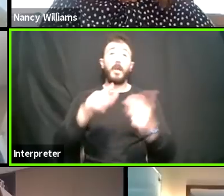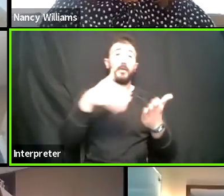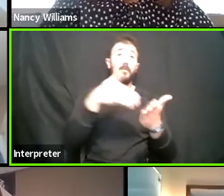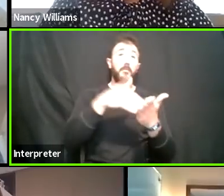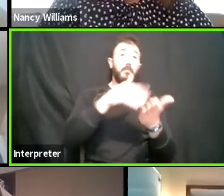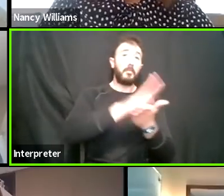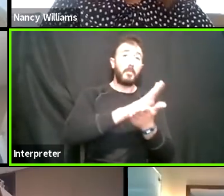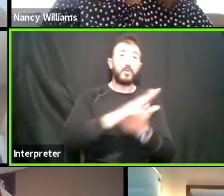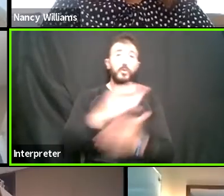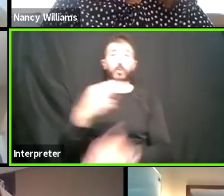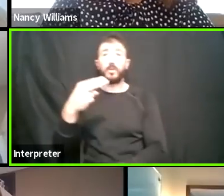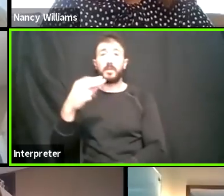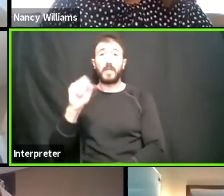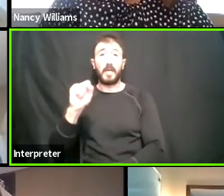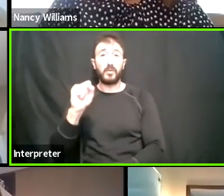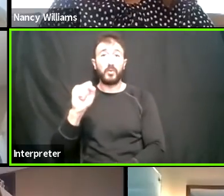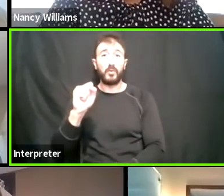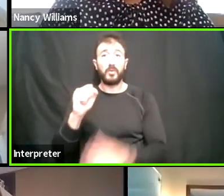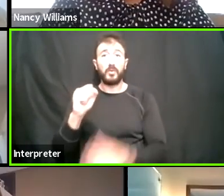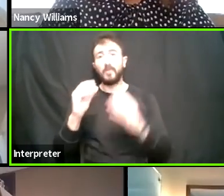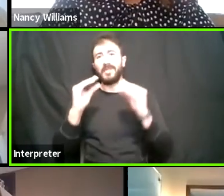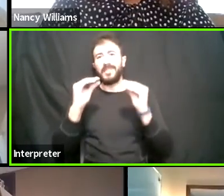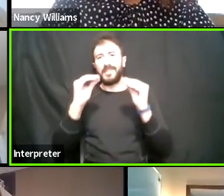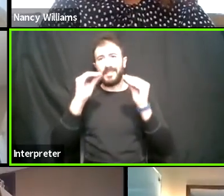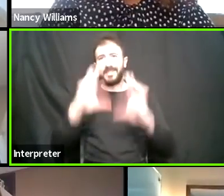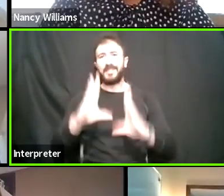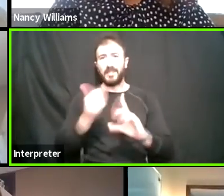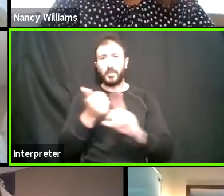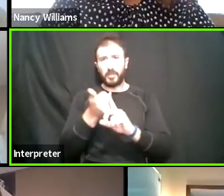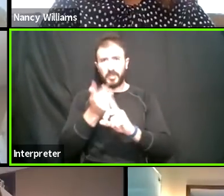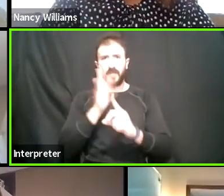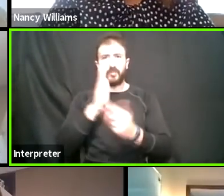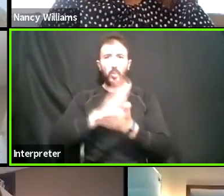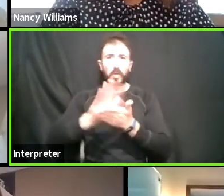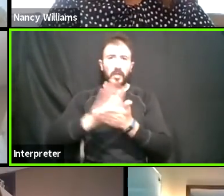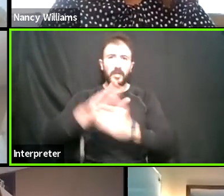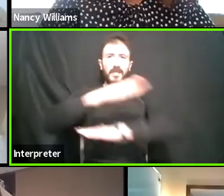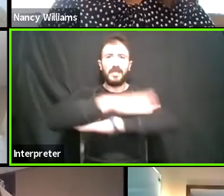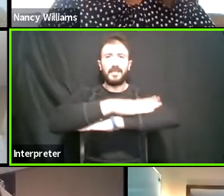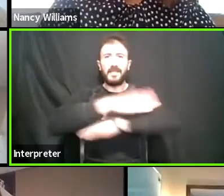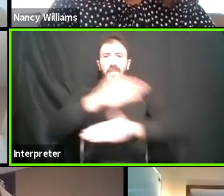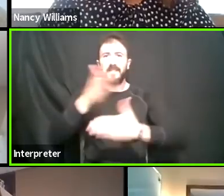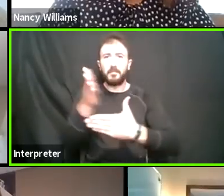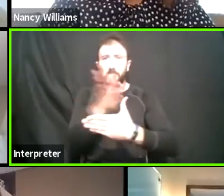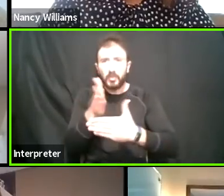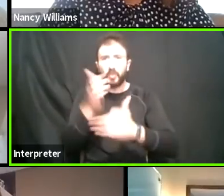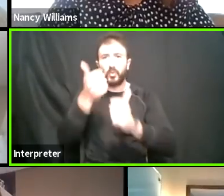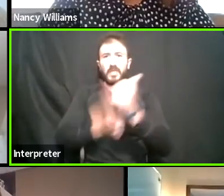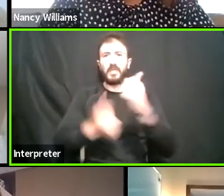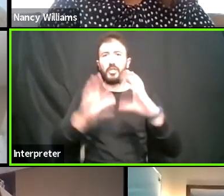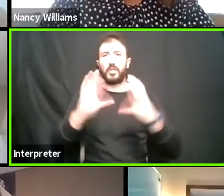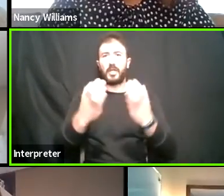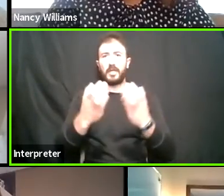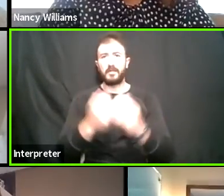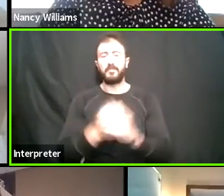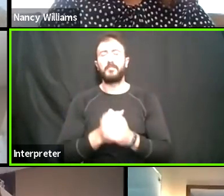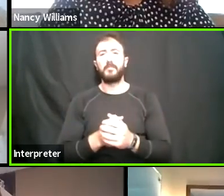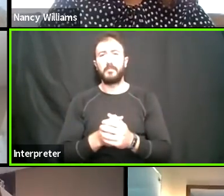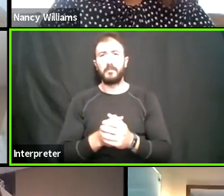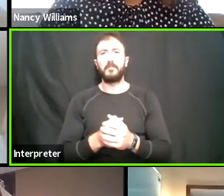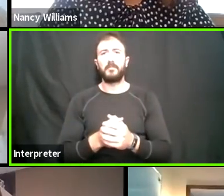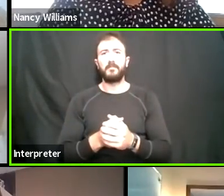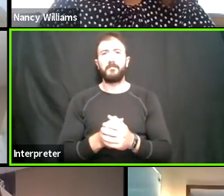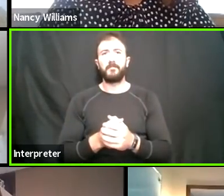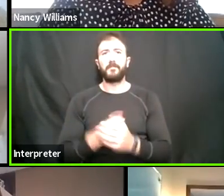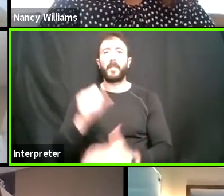between every other period, similar to that discussion about the red dot, blue dot desks. So it is a combination of forces. Custodial